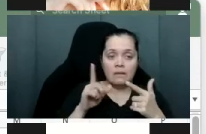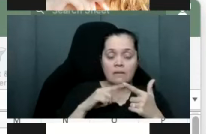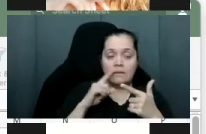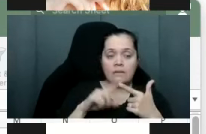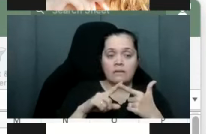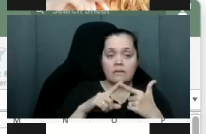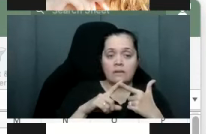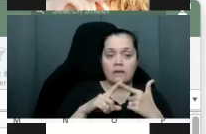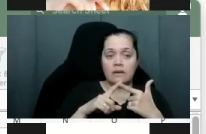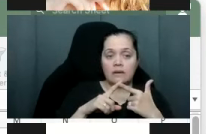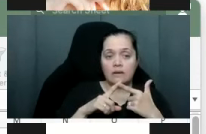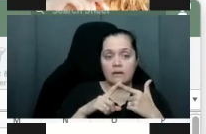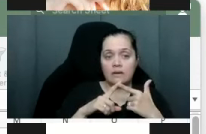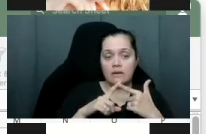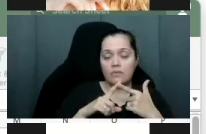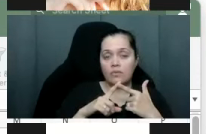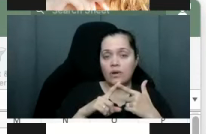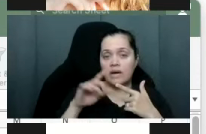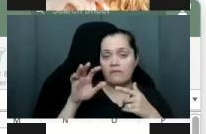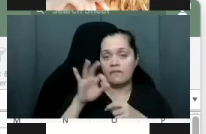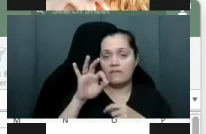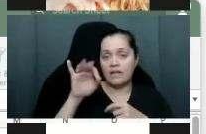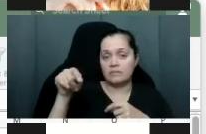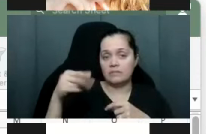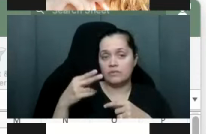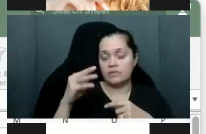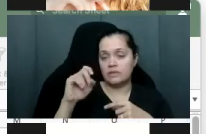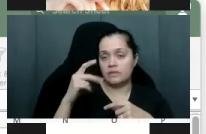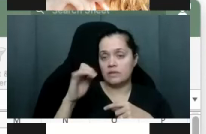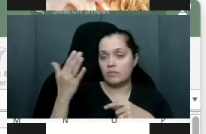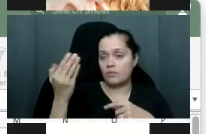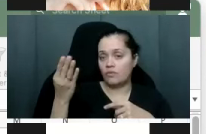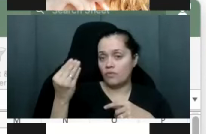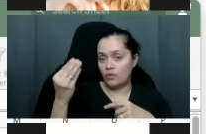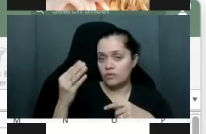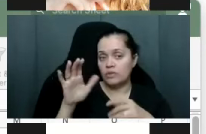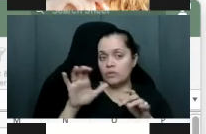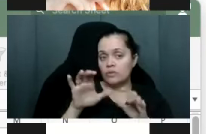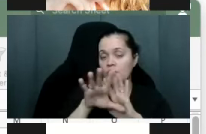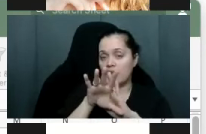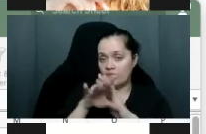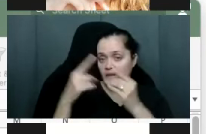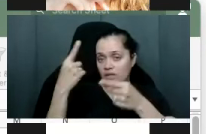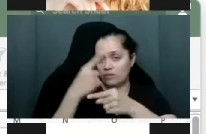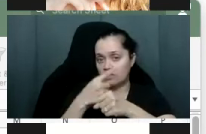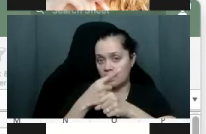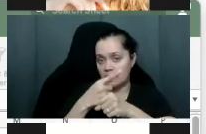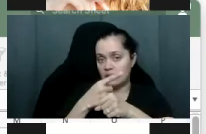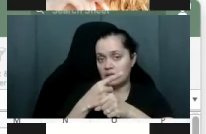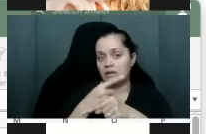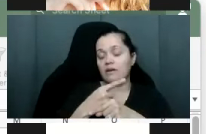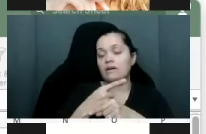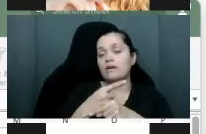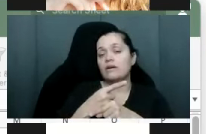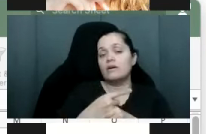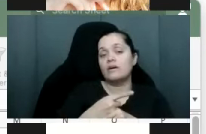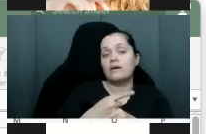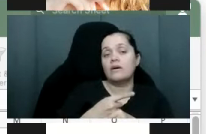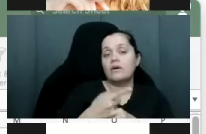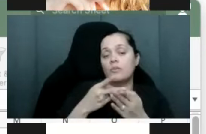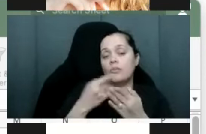We're going to have a Phantom Thursday on April 14th, where you do a video day, a video worksheet, video